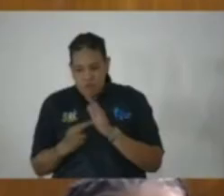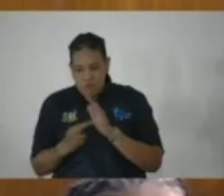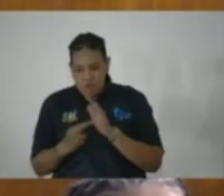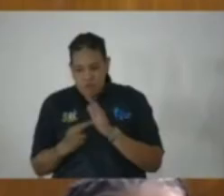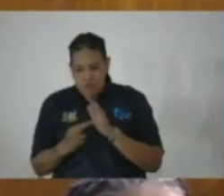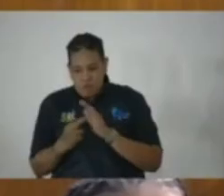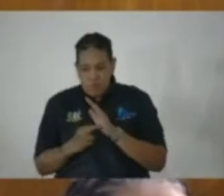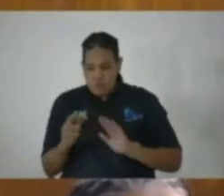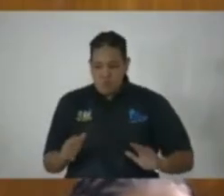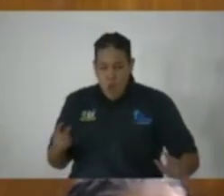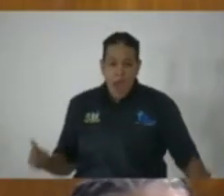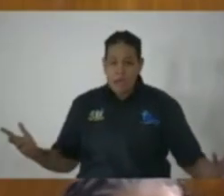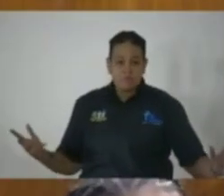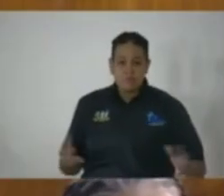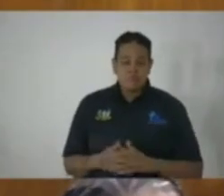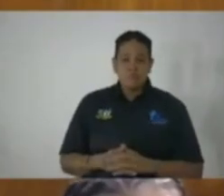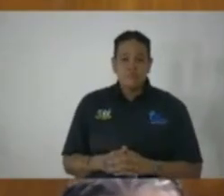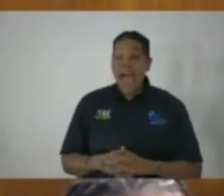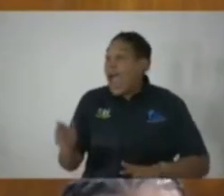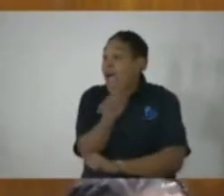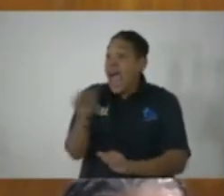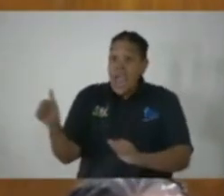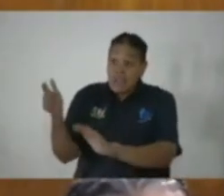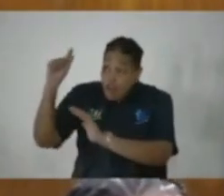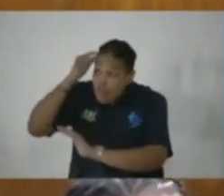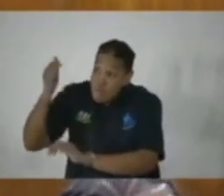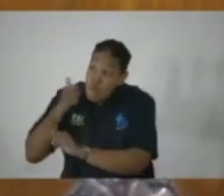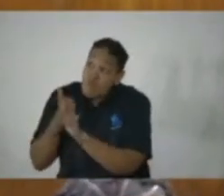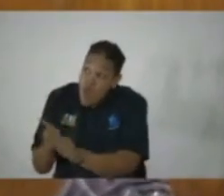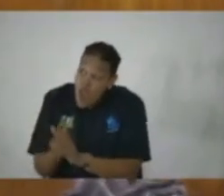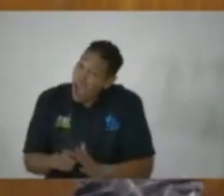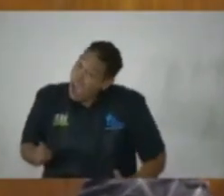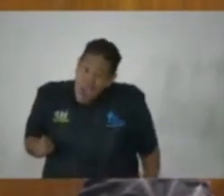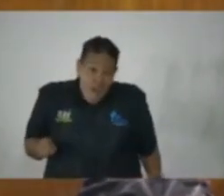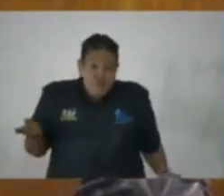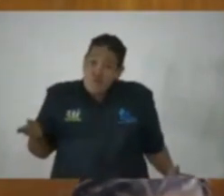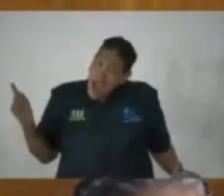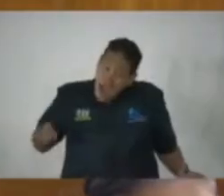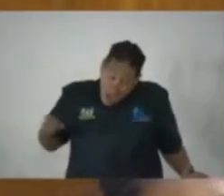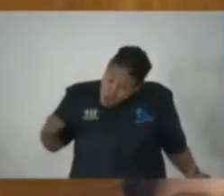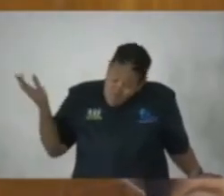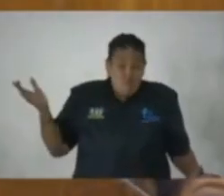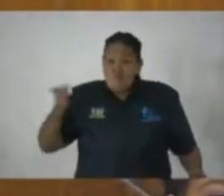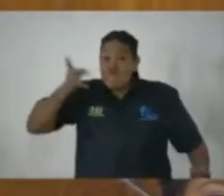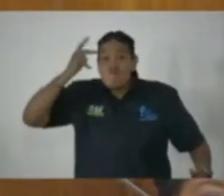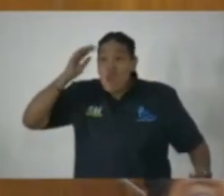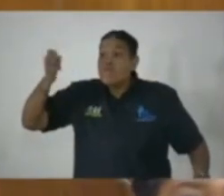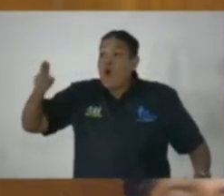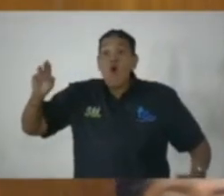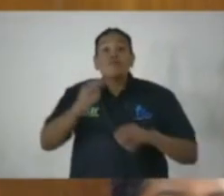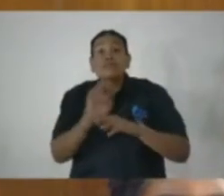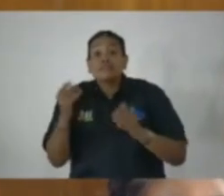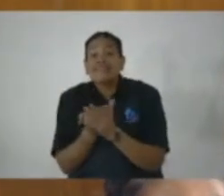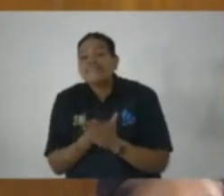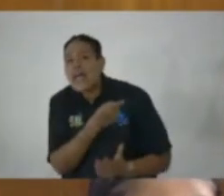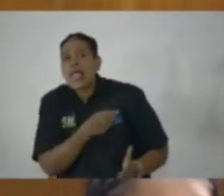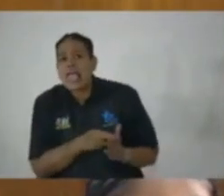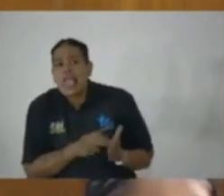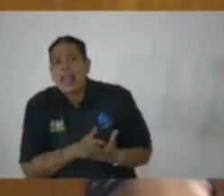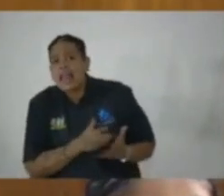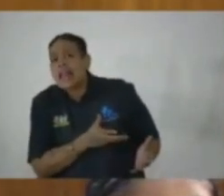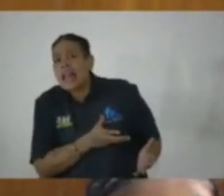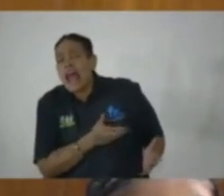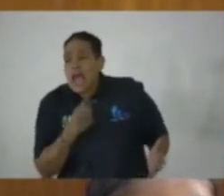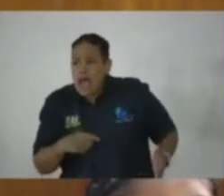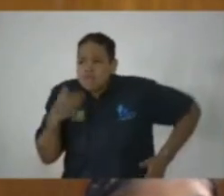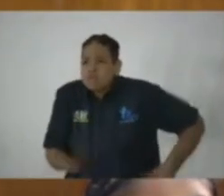them down. Any law-abiding individual who was Prime Minister or Minister of Finance now would